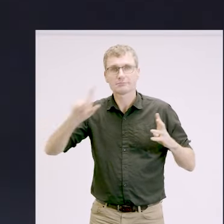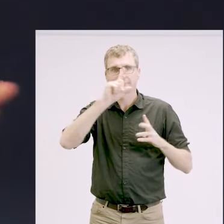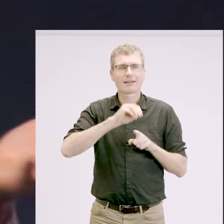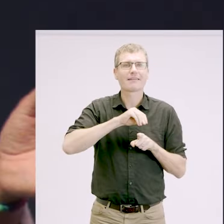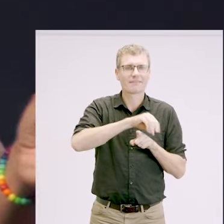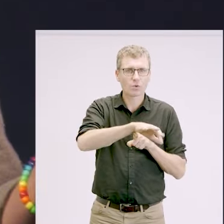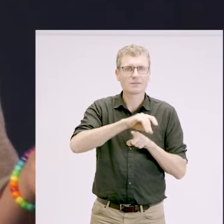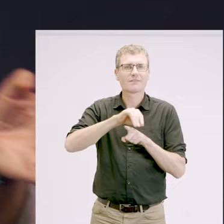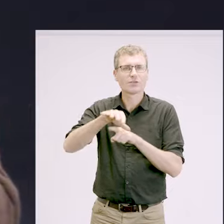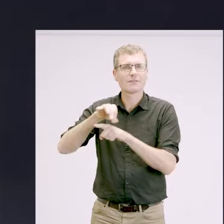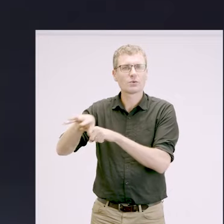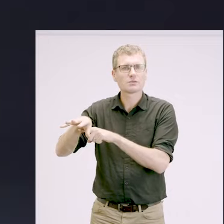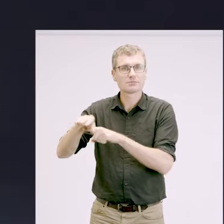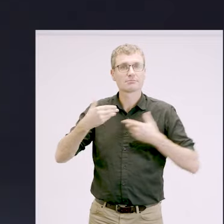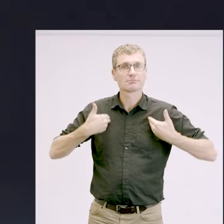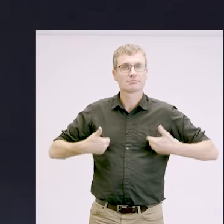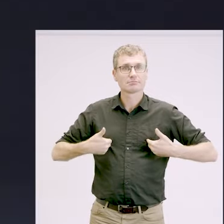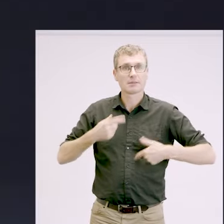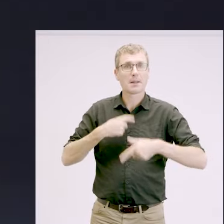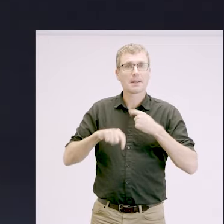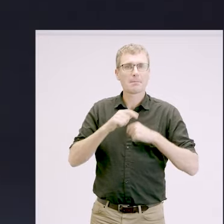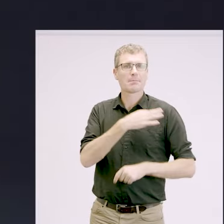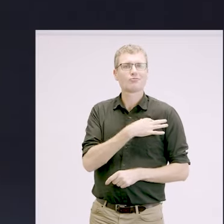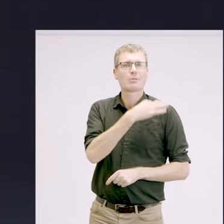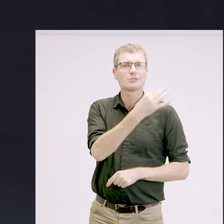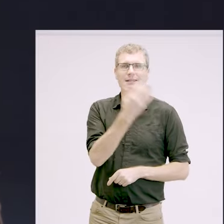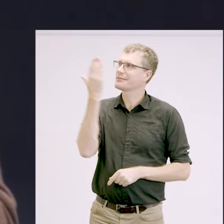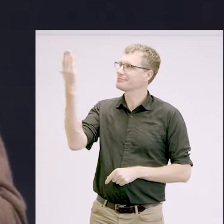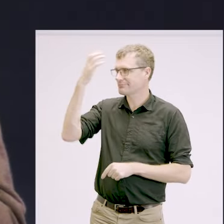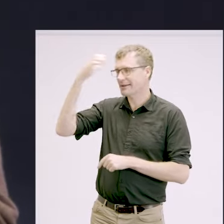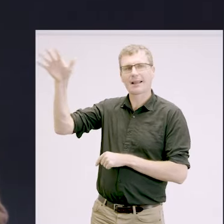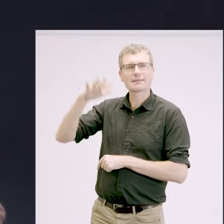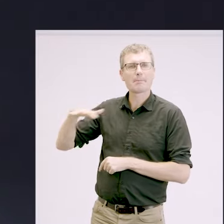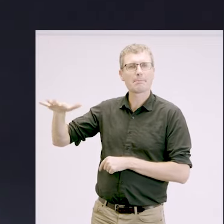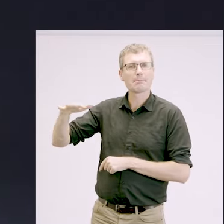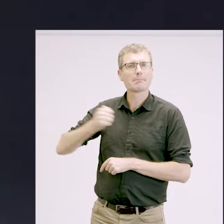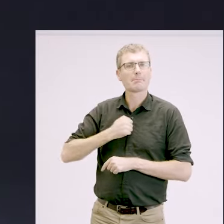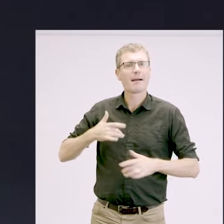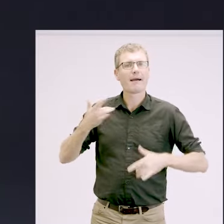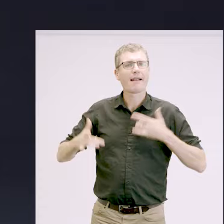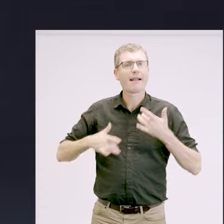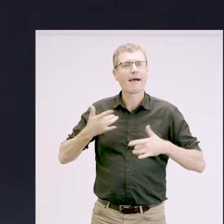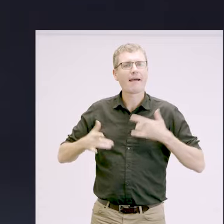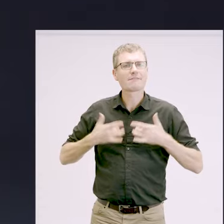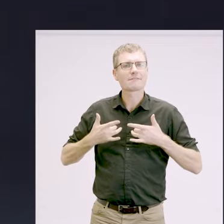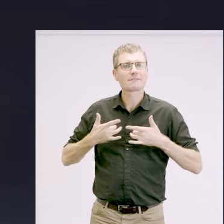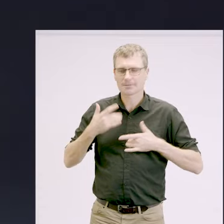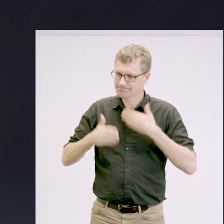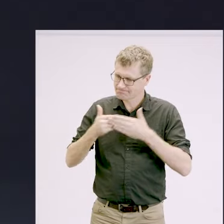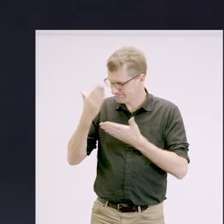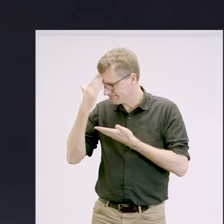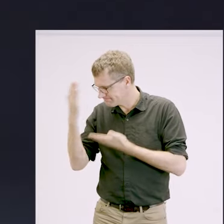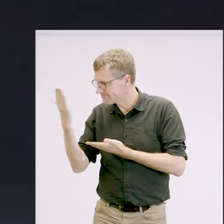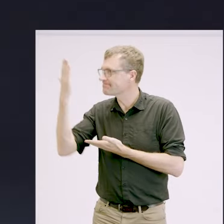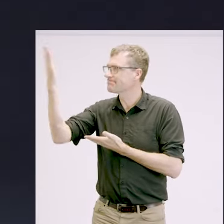any number of other places where you have influence. To be an agent of the kingdom of God, to be a person whose